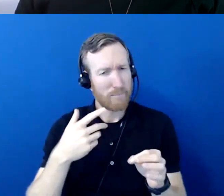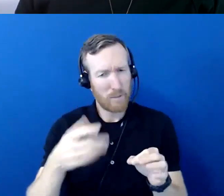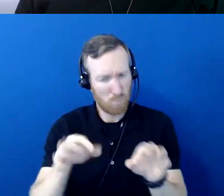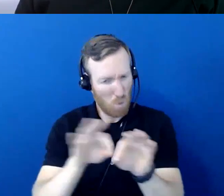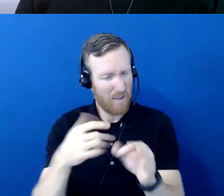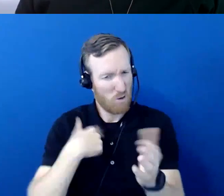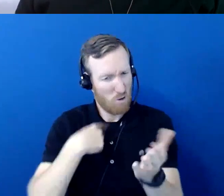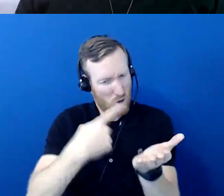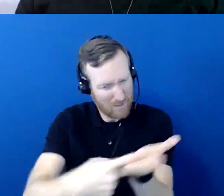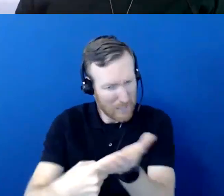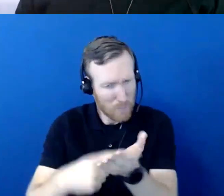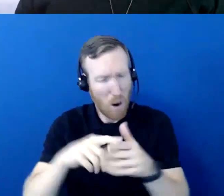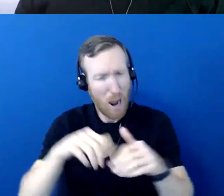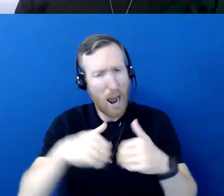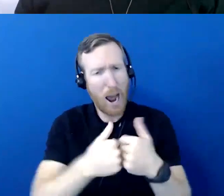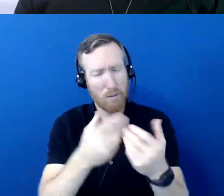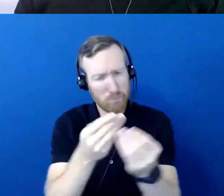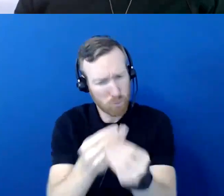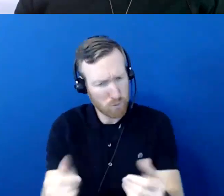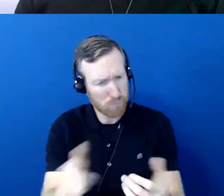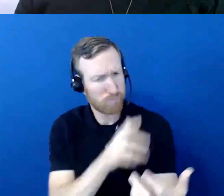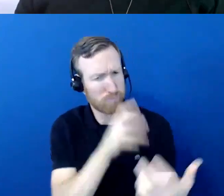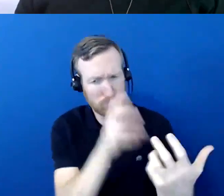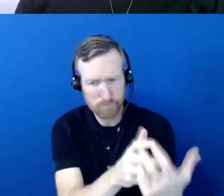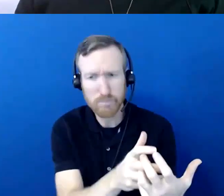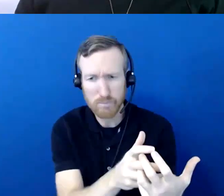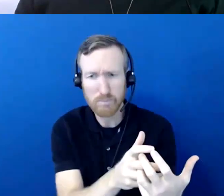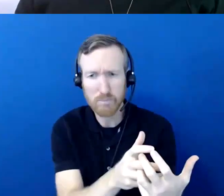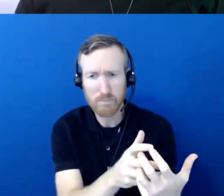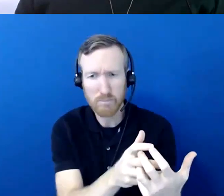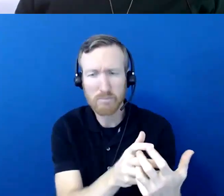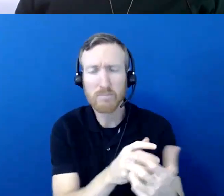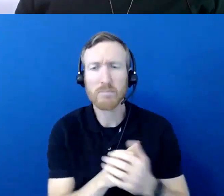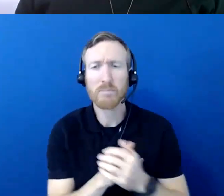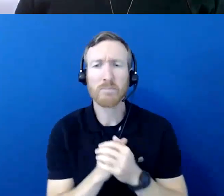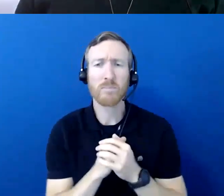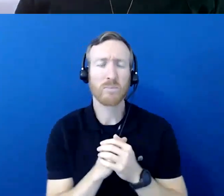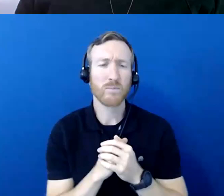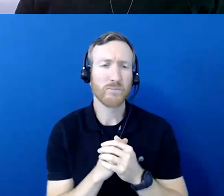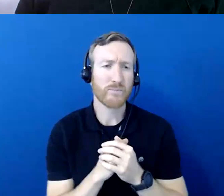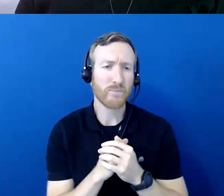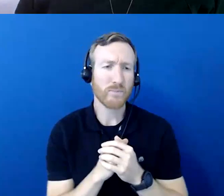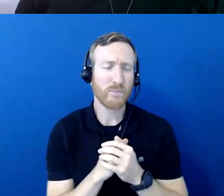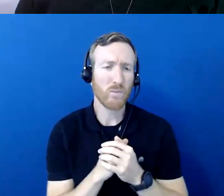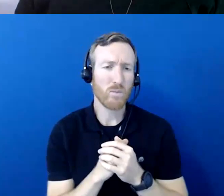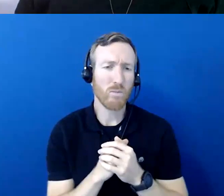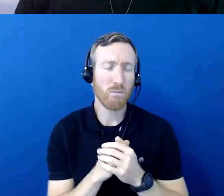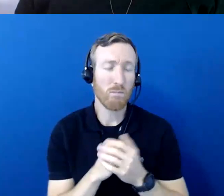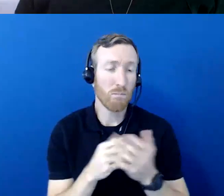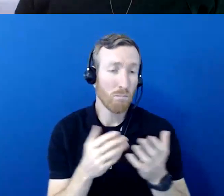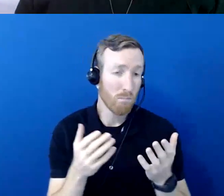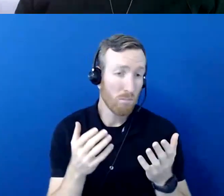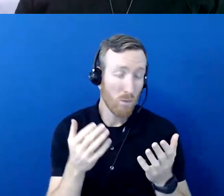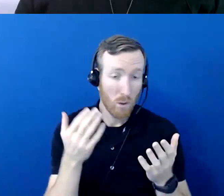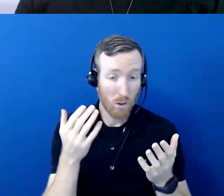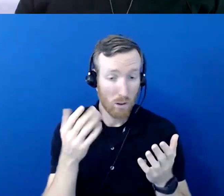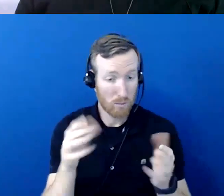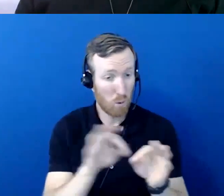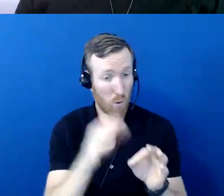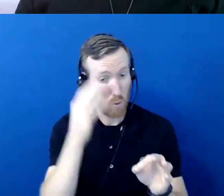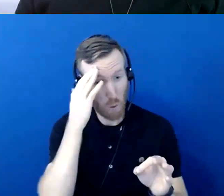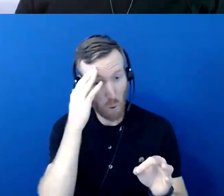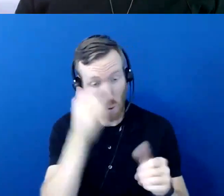about the solutions that are best going to address these barriers, whether we know which ones they are